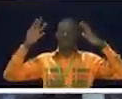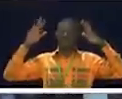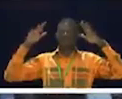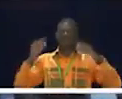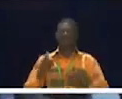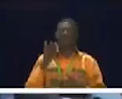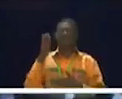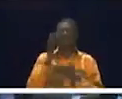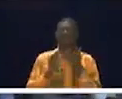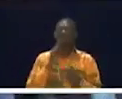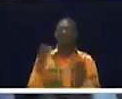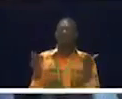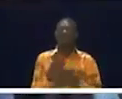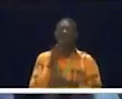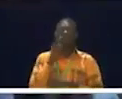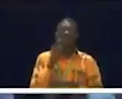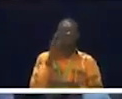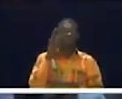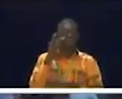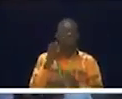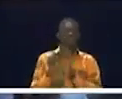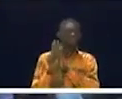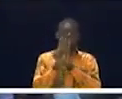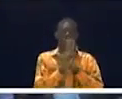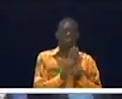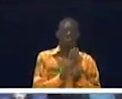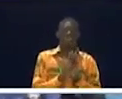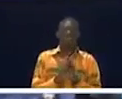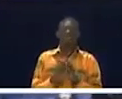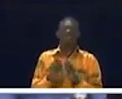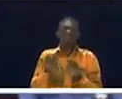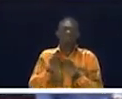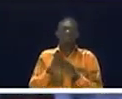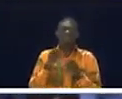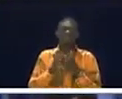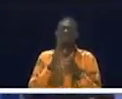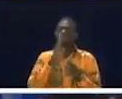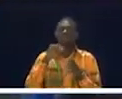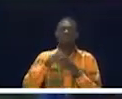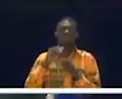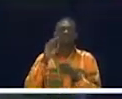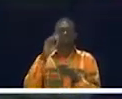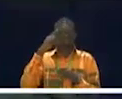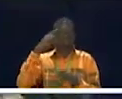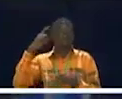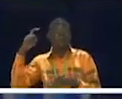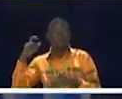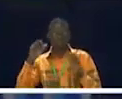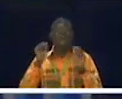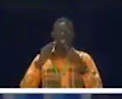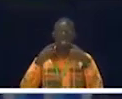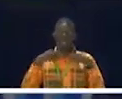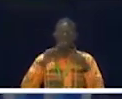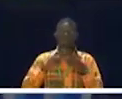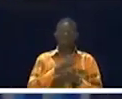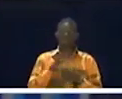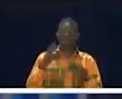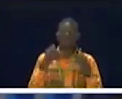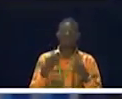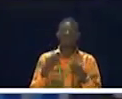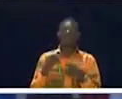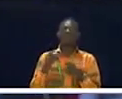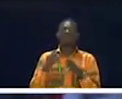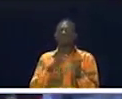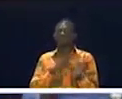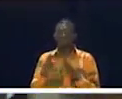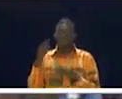There is somebody here, you have been seeing signs. It may even be in your dreams. Can I announce to somebody here, get